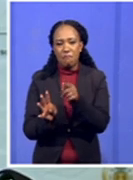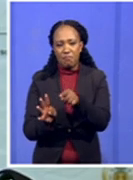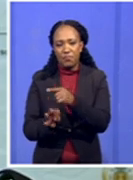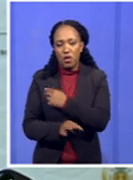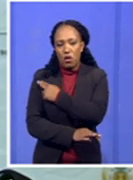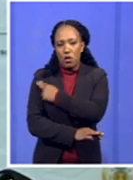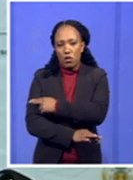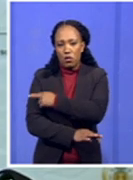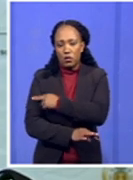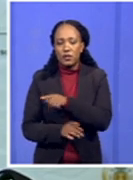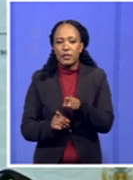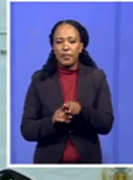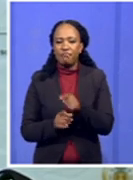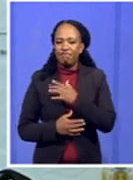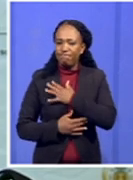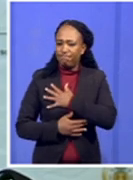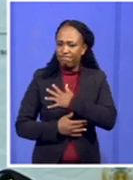Solidarity Fund,